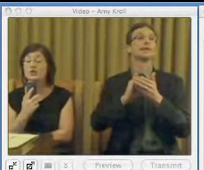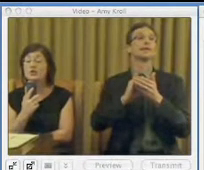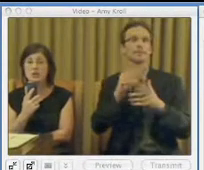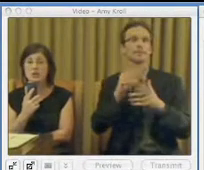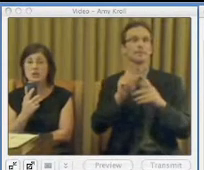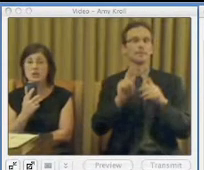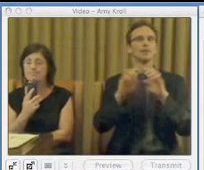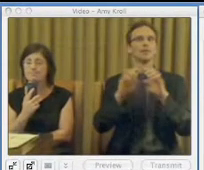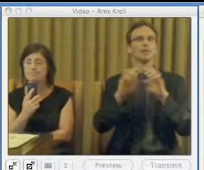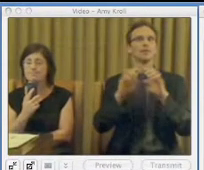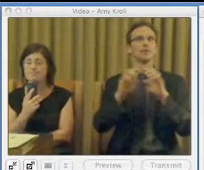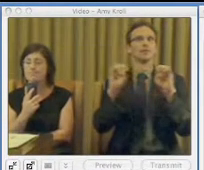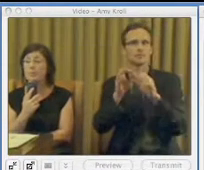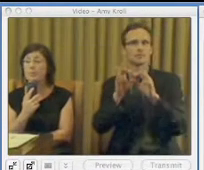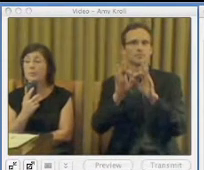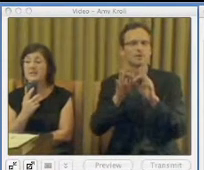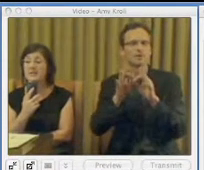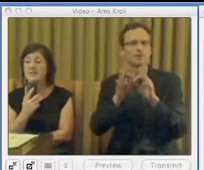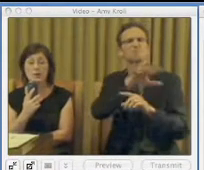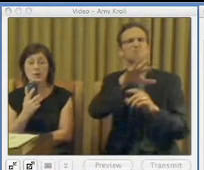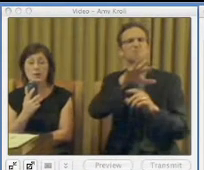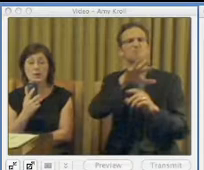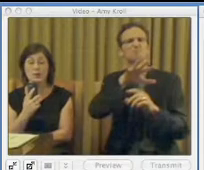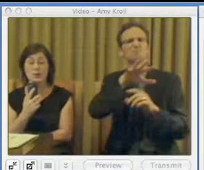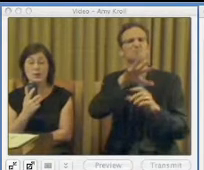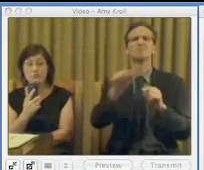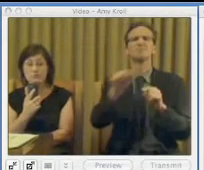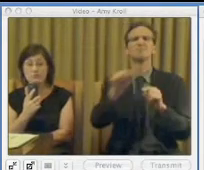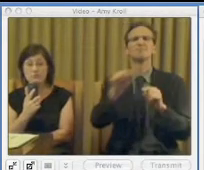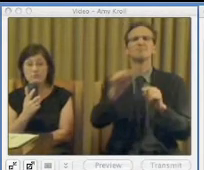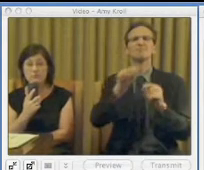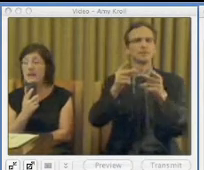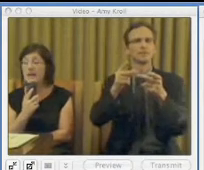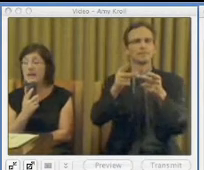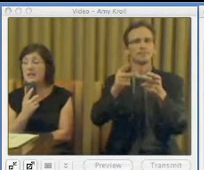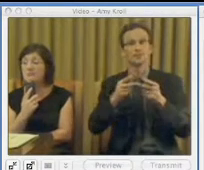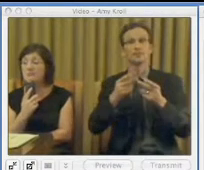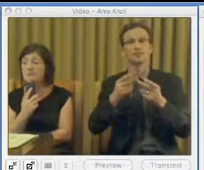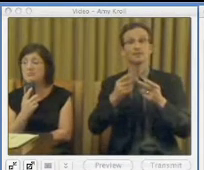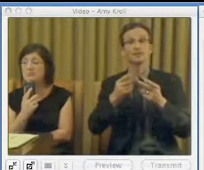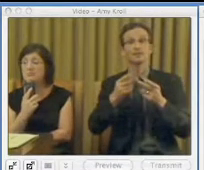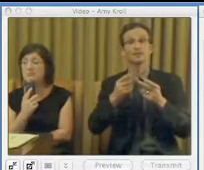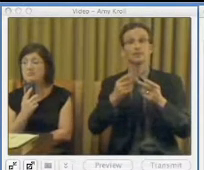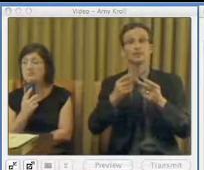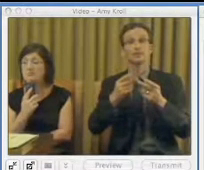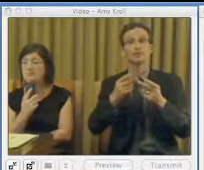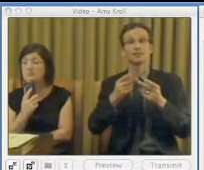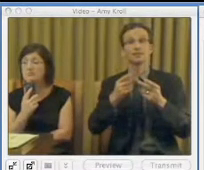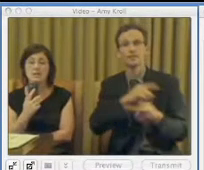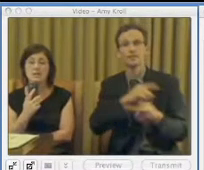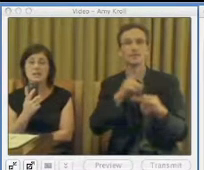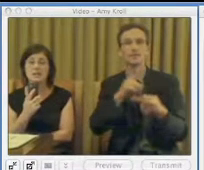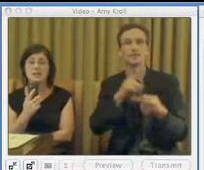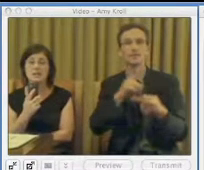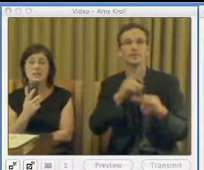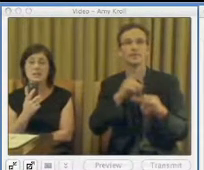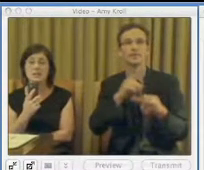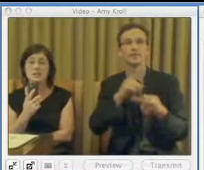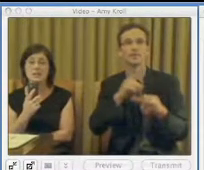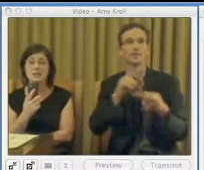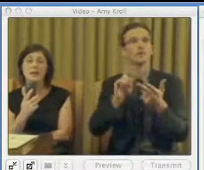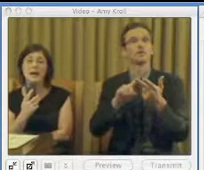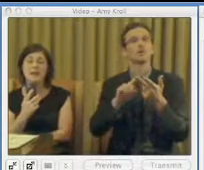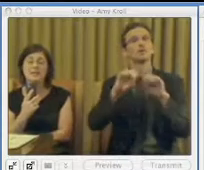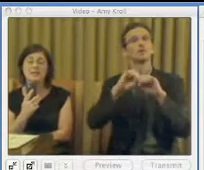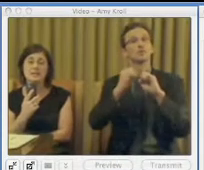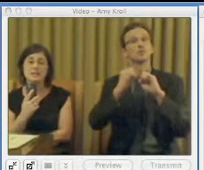or emergency situations in the community. Possible settings include health, education, social